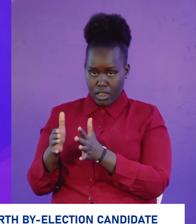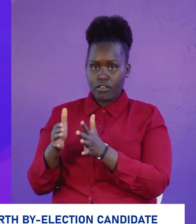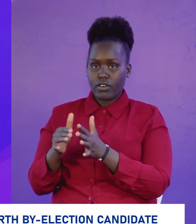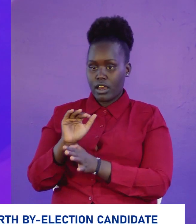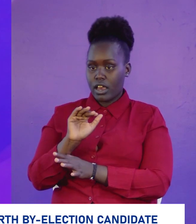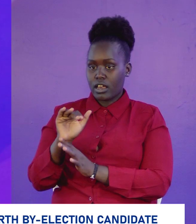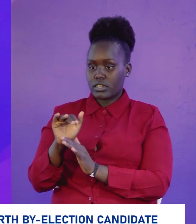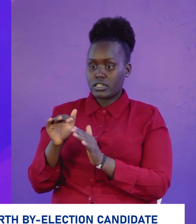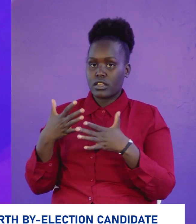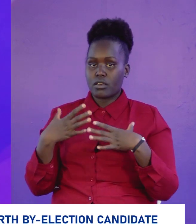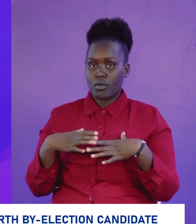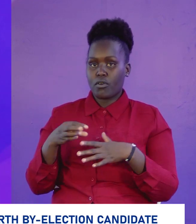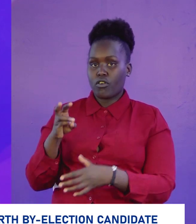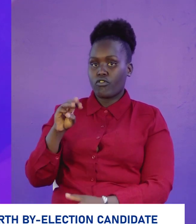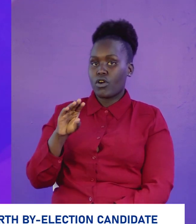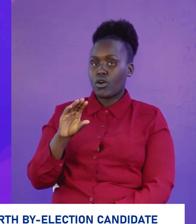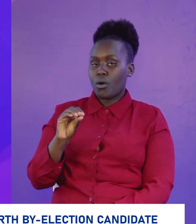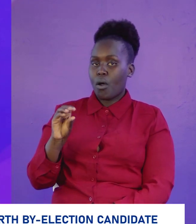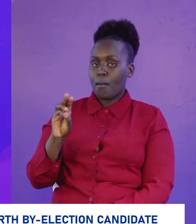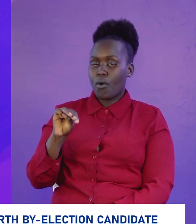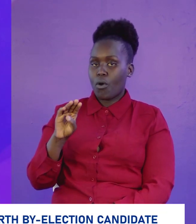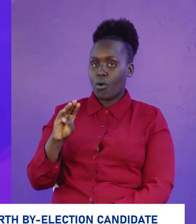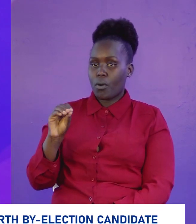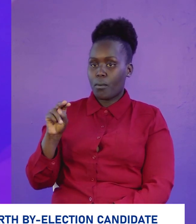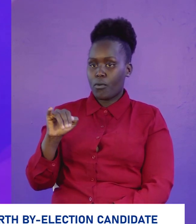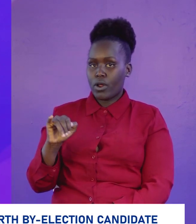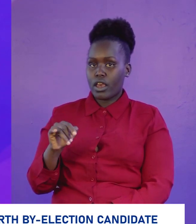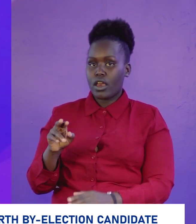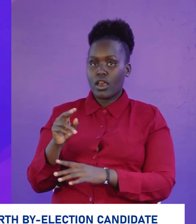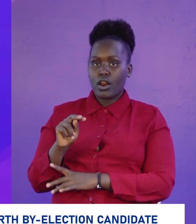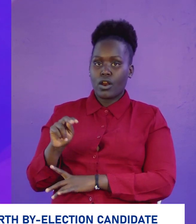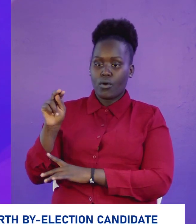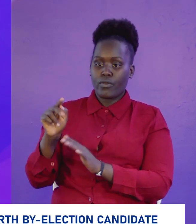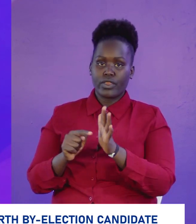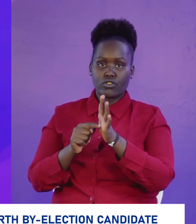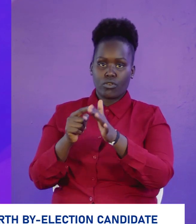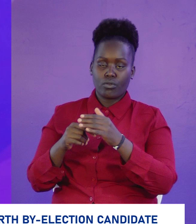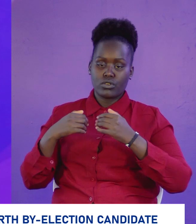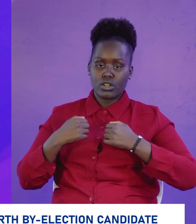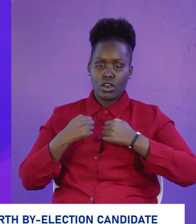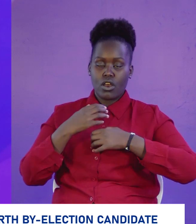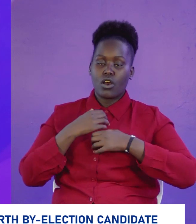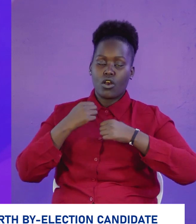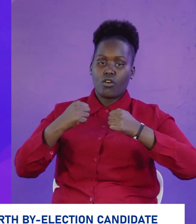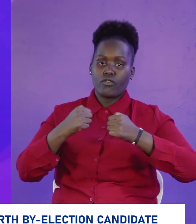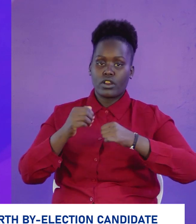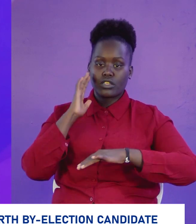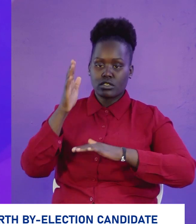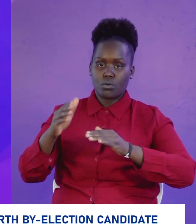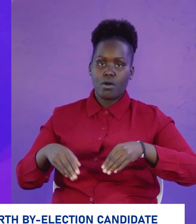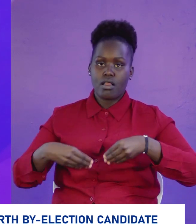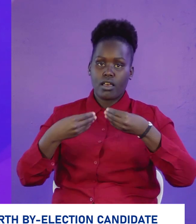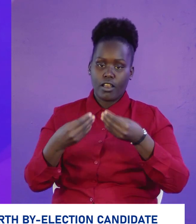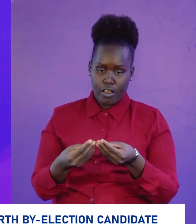urged residents of Mumbuni North to rally behind Kisoi, expressing confidence that he would deliver